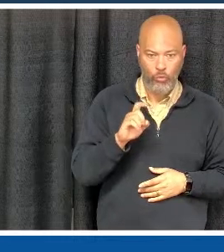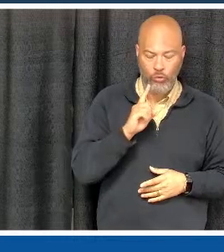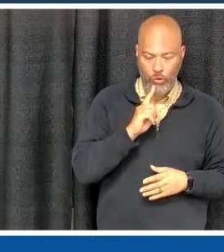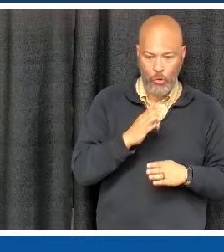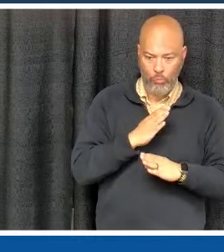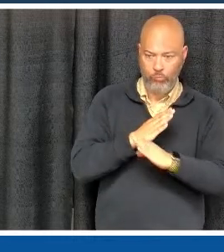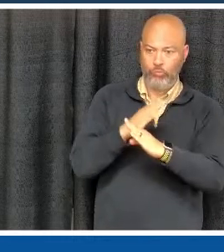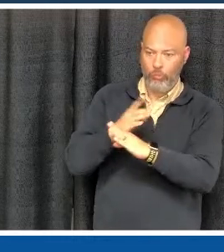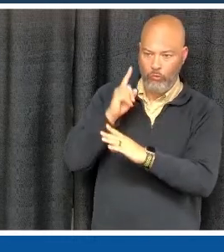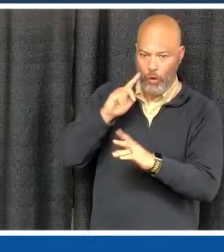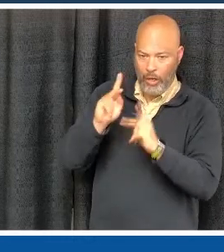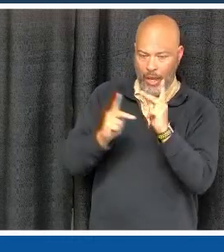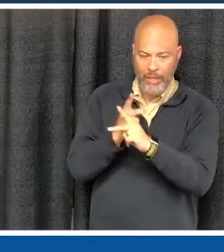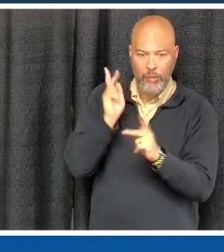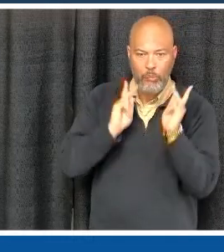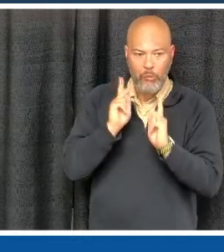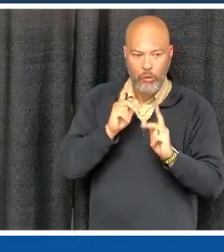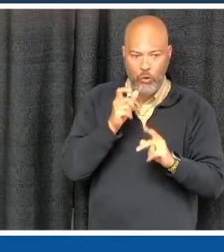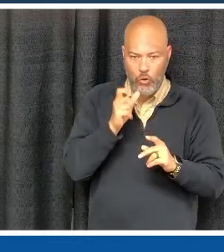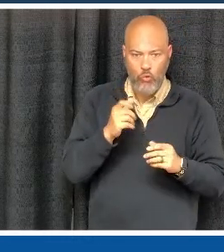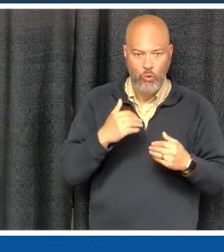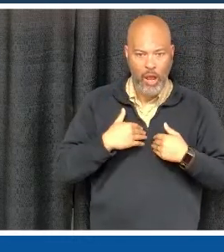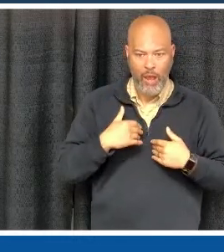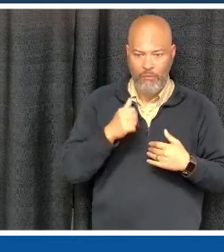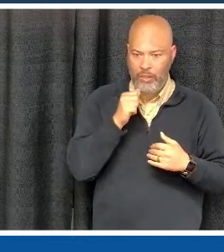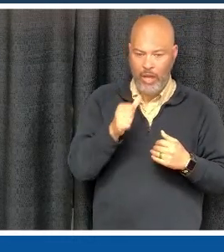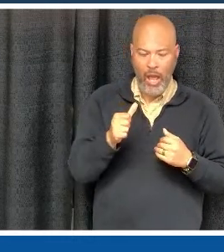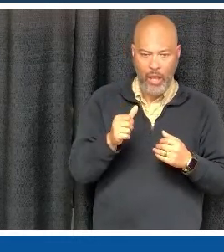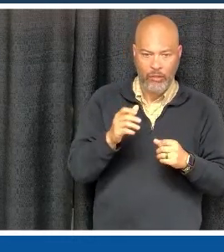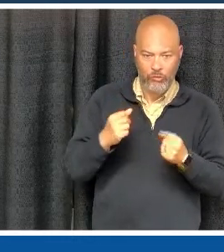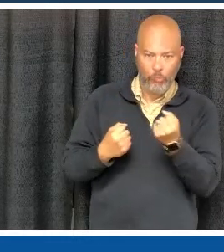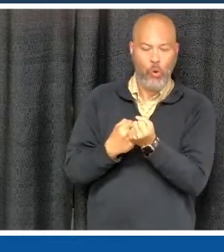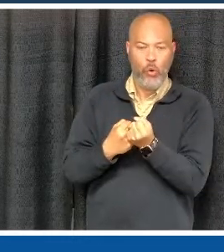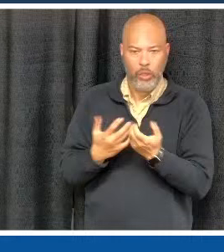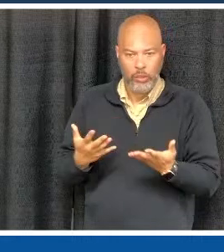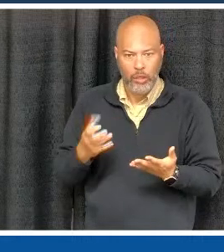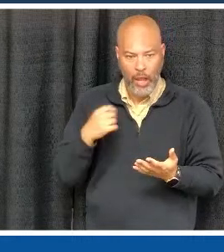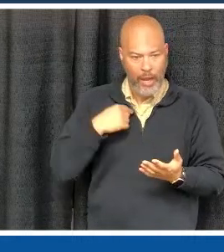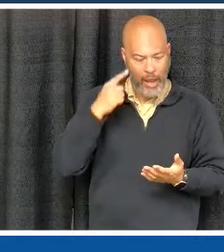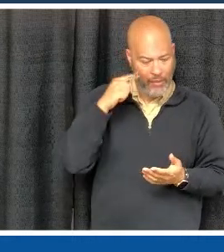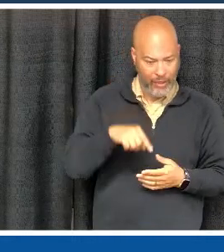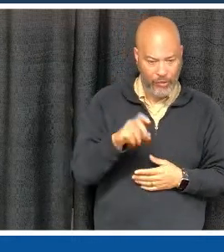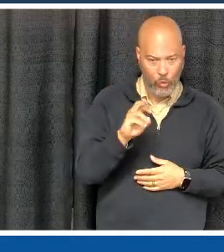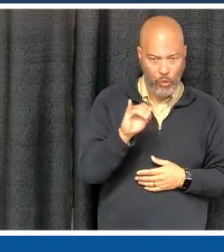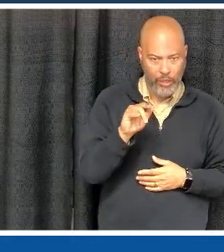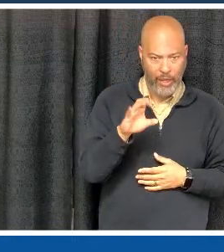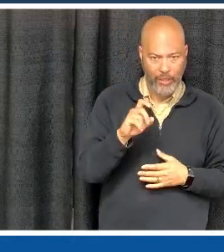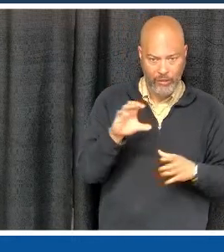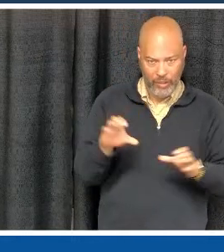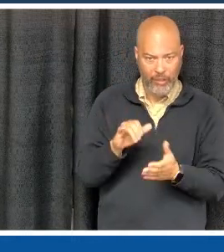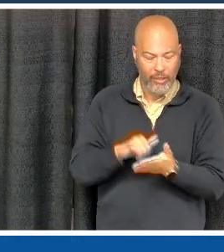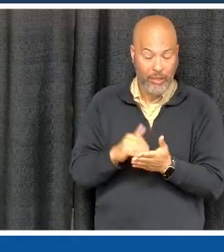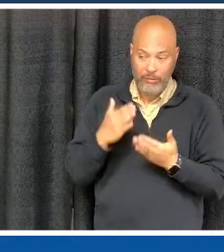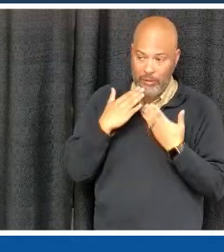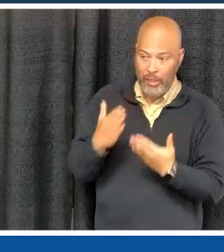protections for classes of people that have been determined to be inadequate. And I believe that this sidewalk ordinance does that. Thank